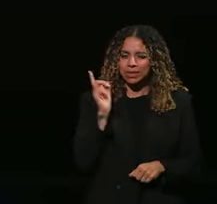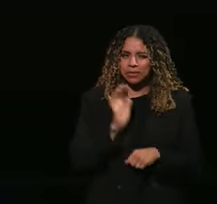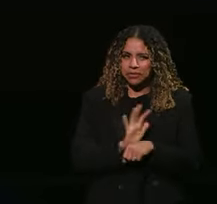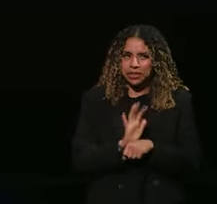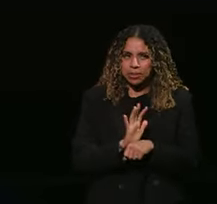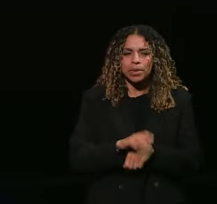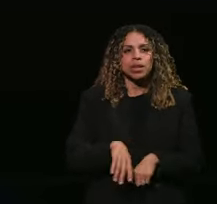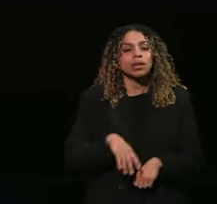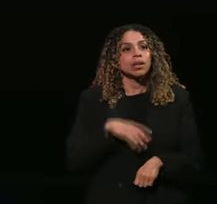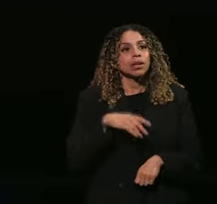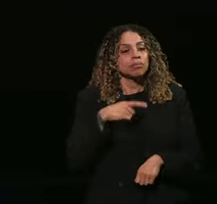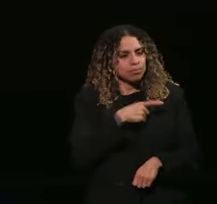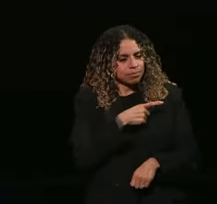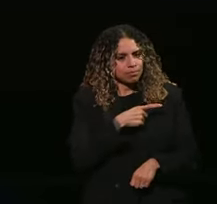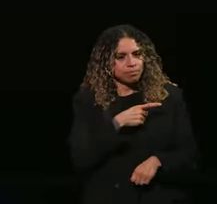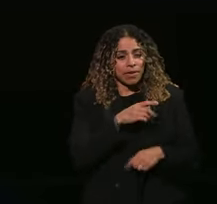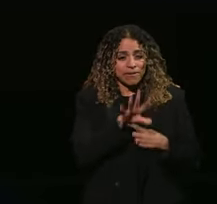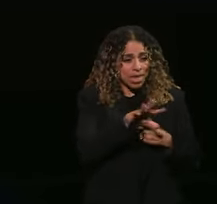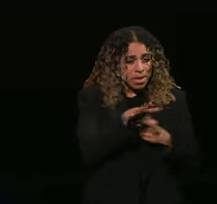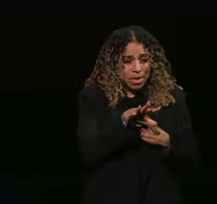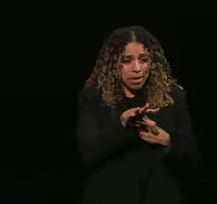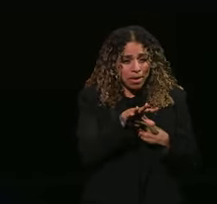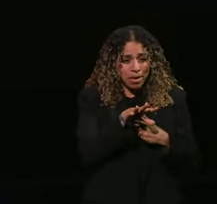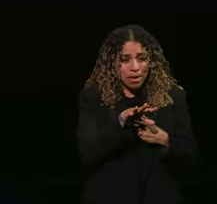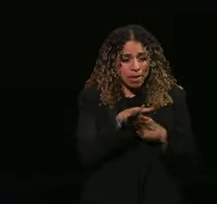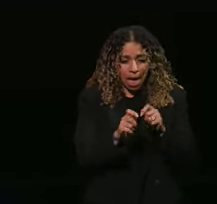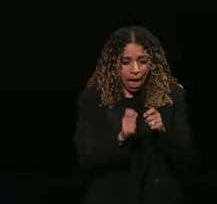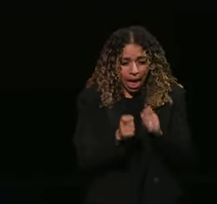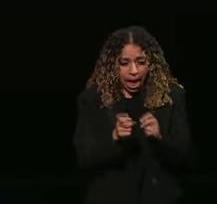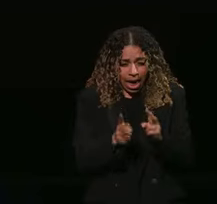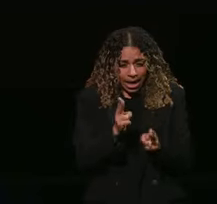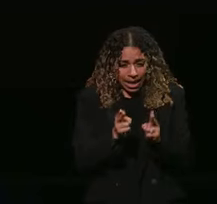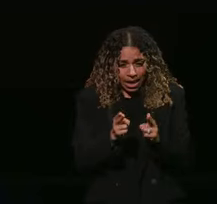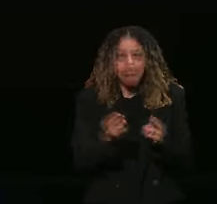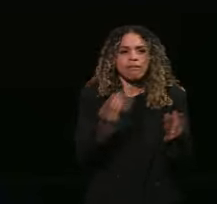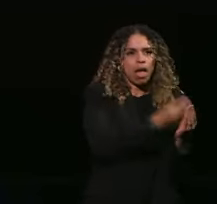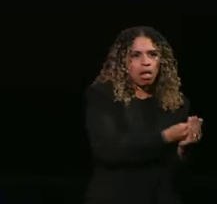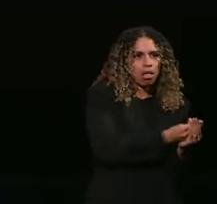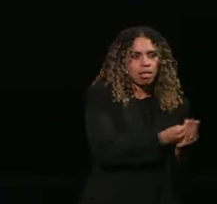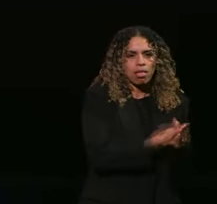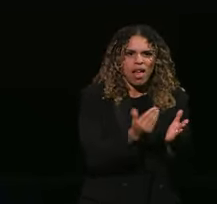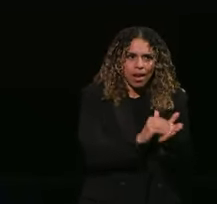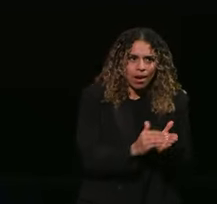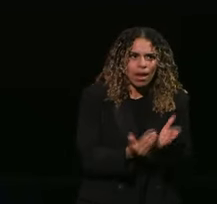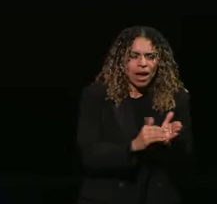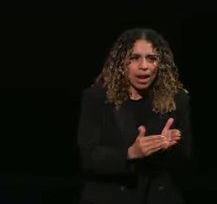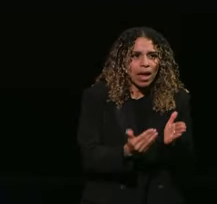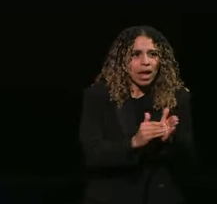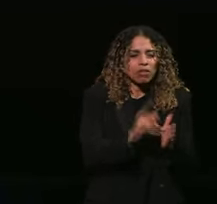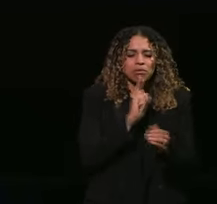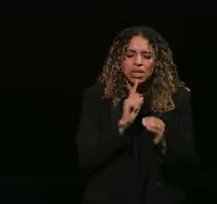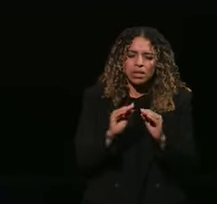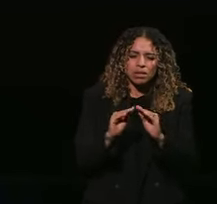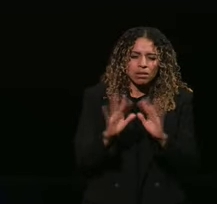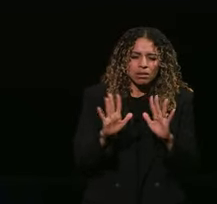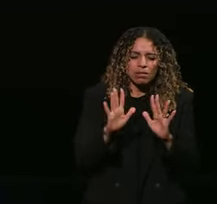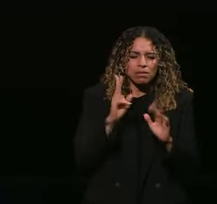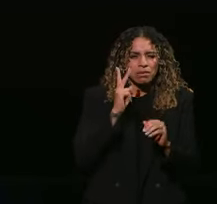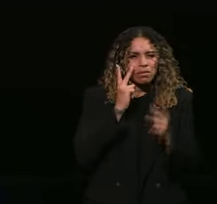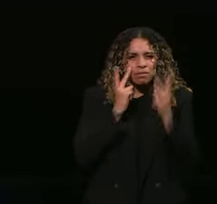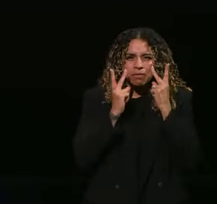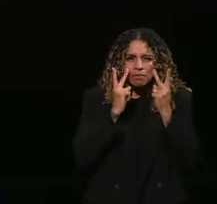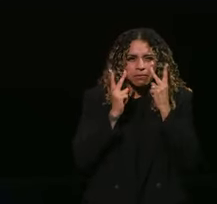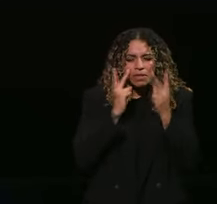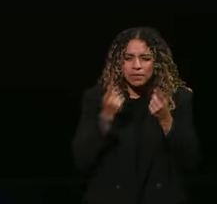would film and edit and file and film and edit and file, and they were vivid and harrowing. And our executive